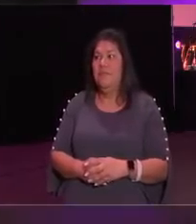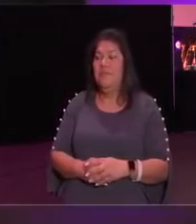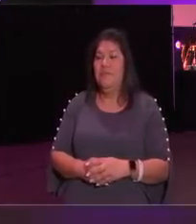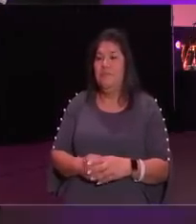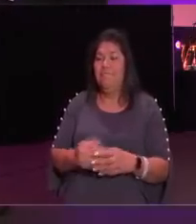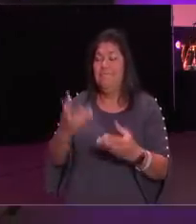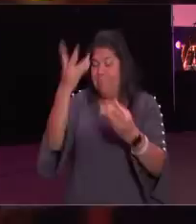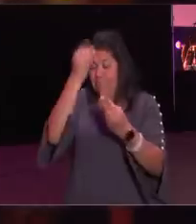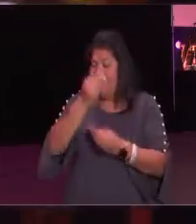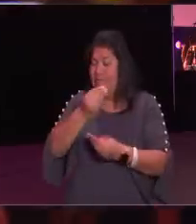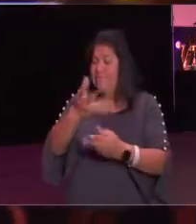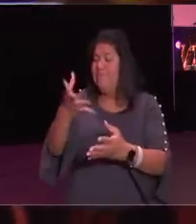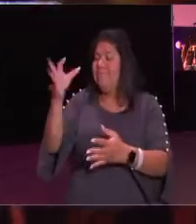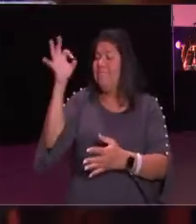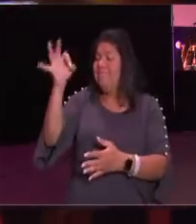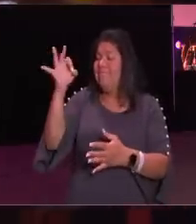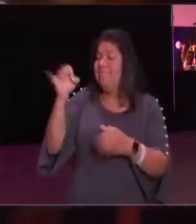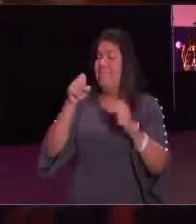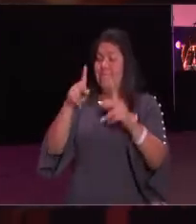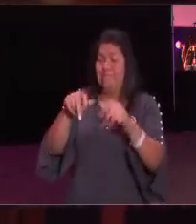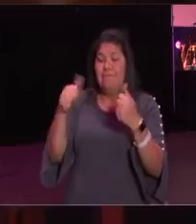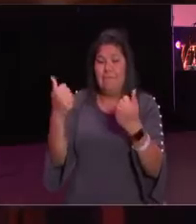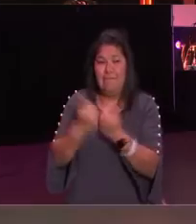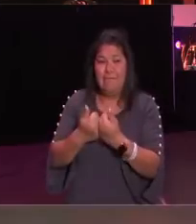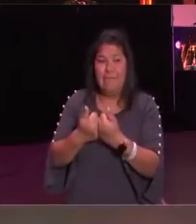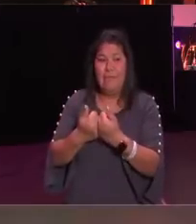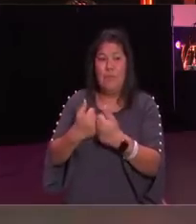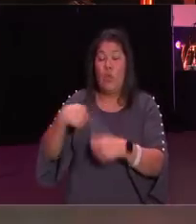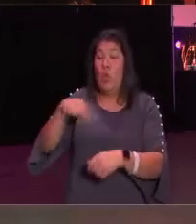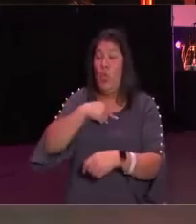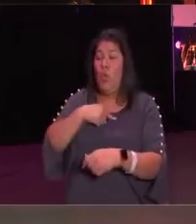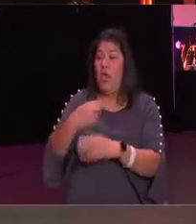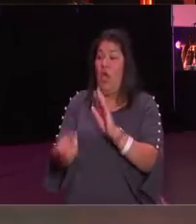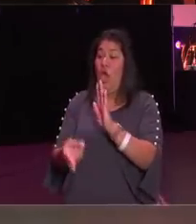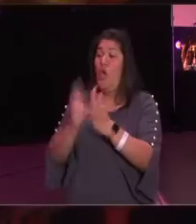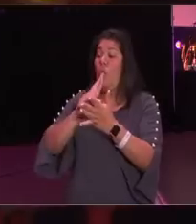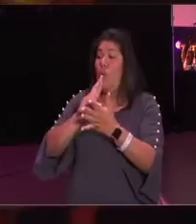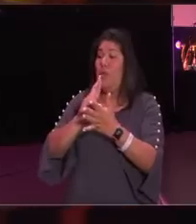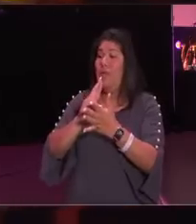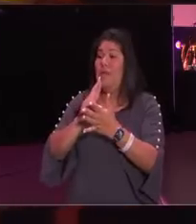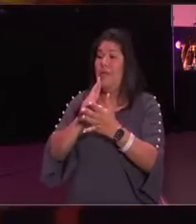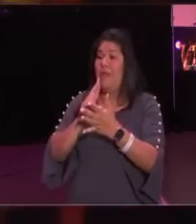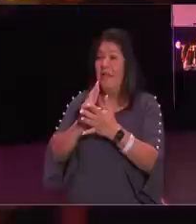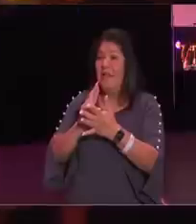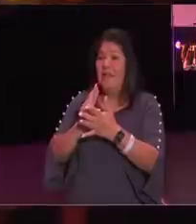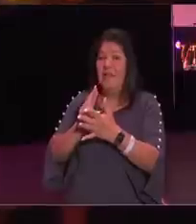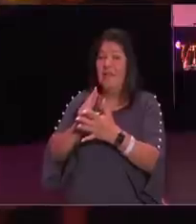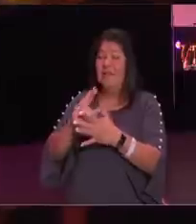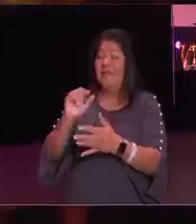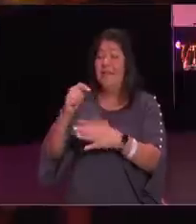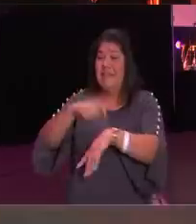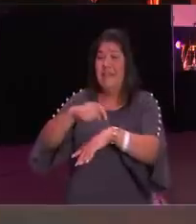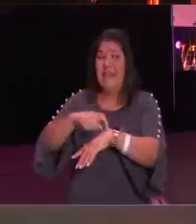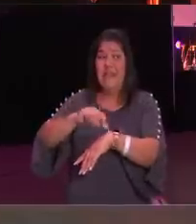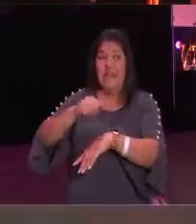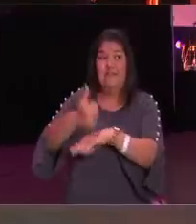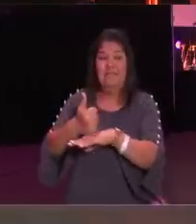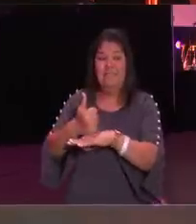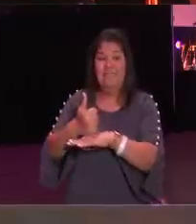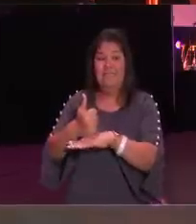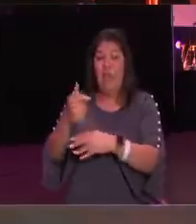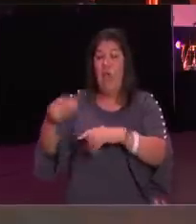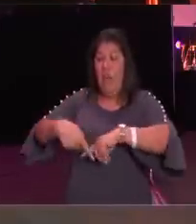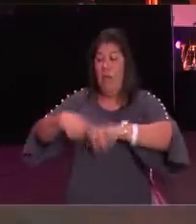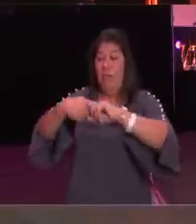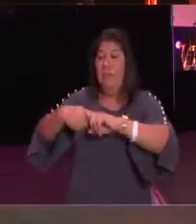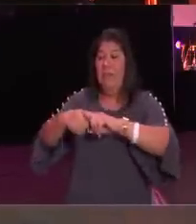I've come to preach to the Apostolic Assembly. We're in a reset. It's time to set ourselves, take a